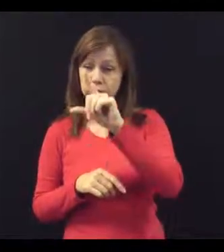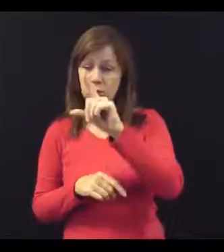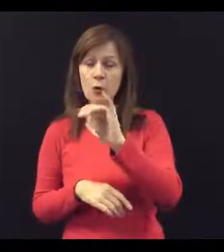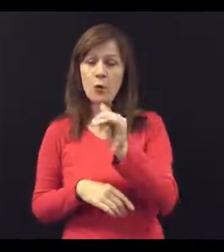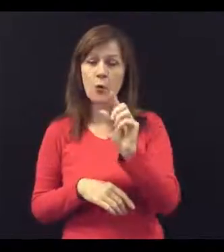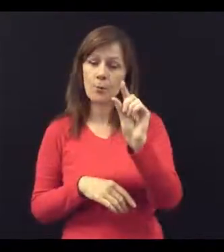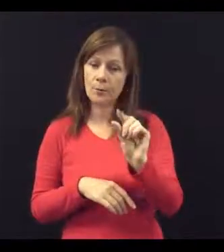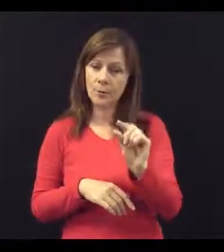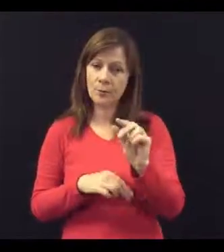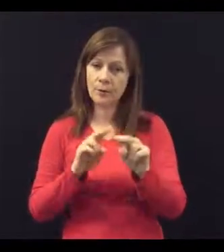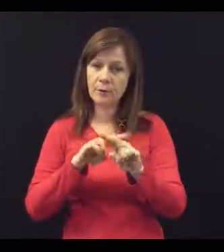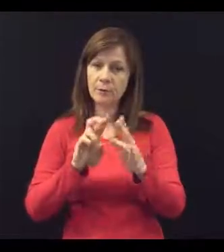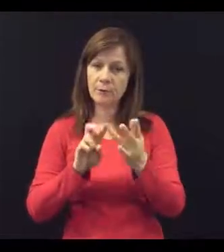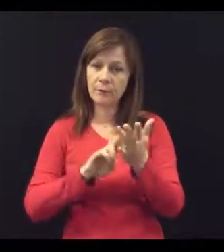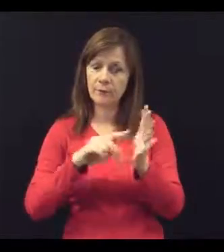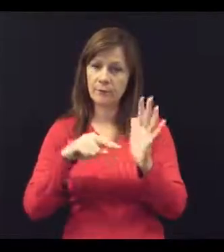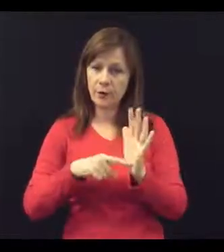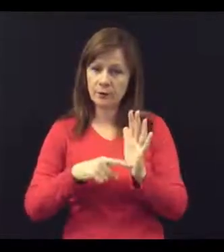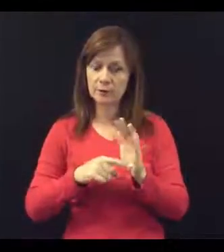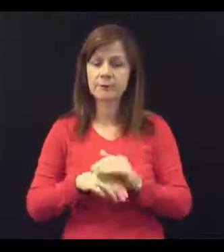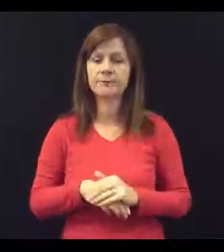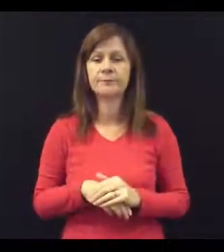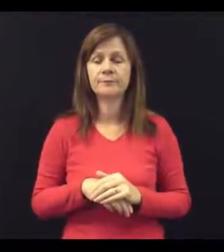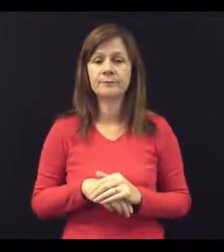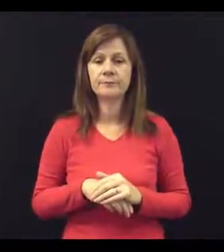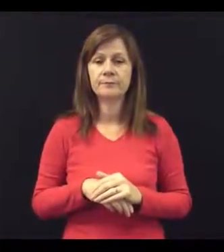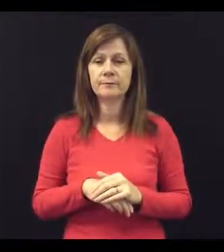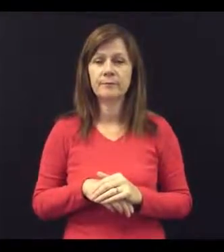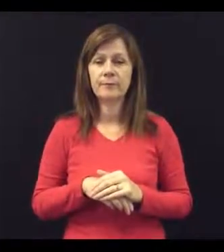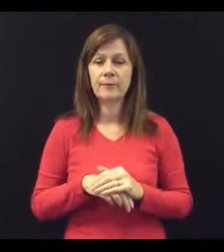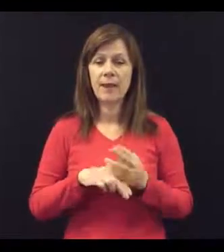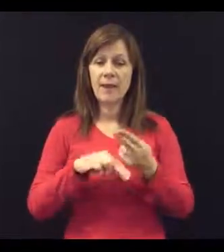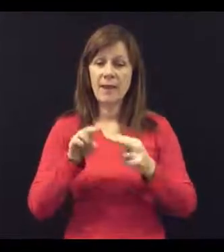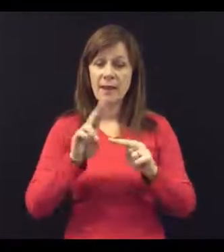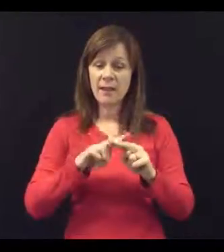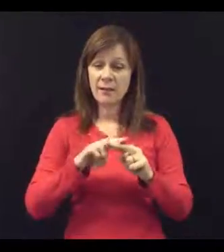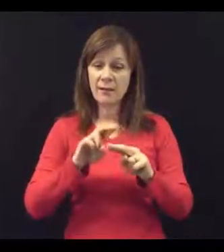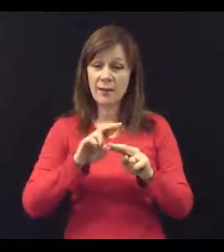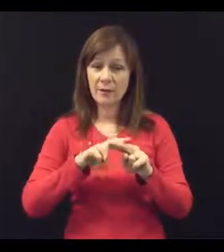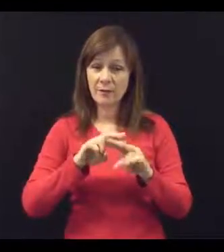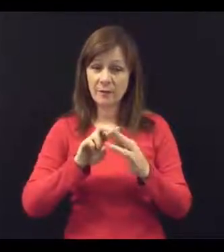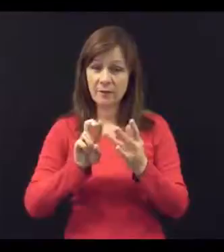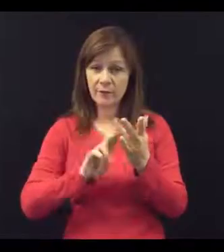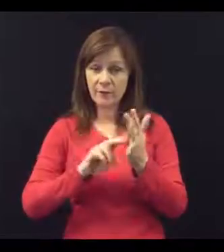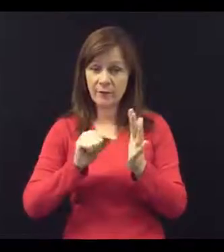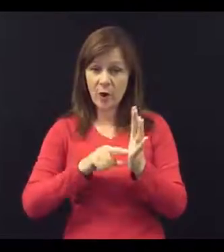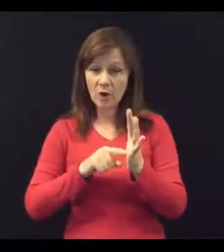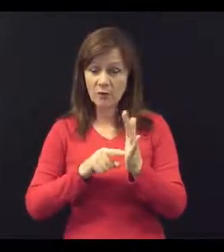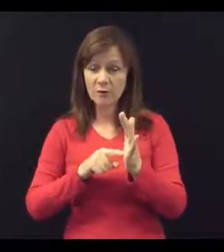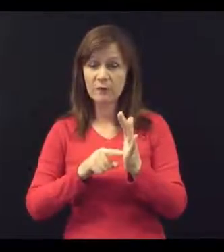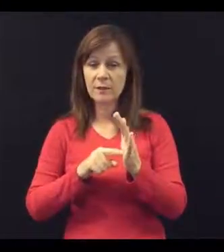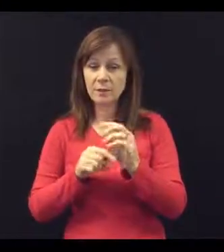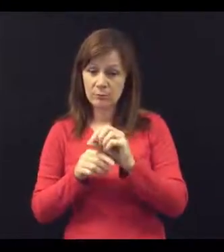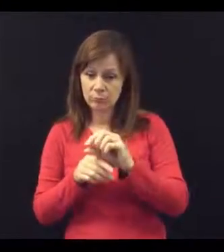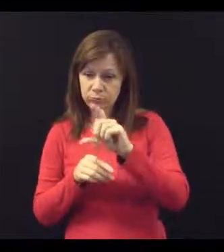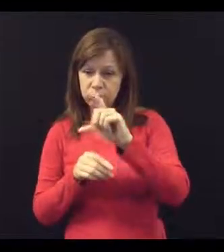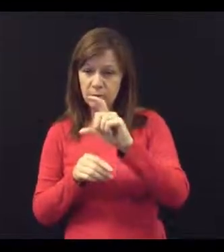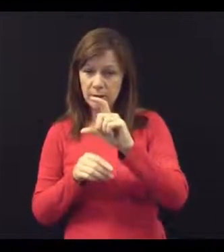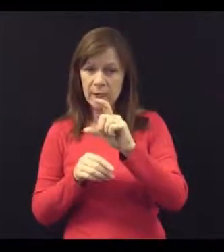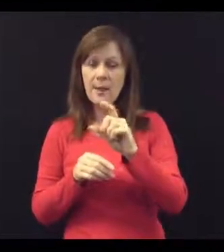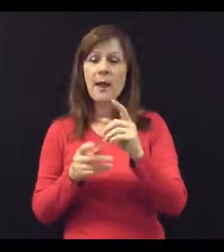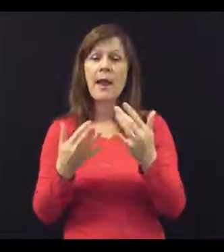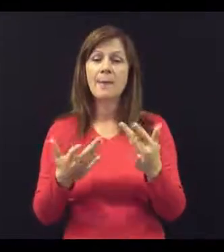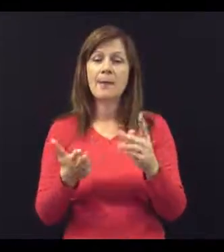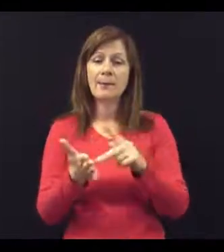right A button. The left A button will reduce the font size. You'll notice after a brief pause that the total page count